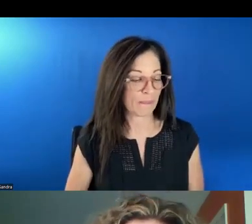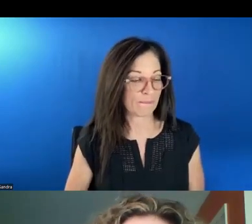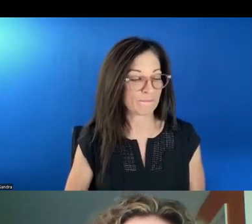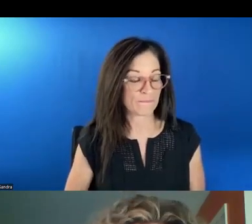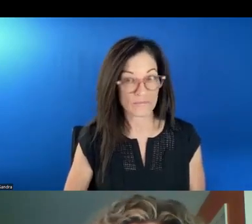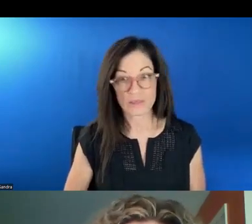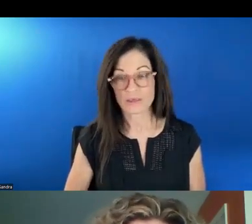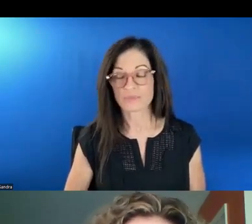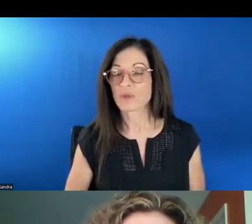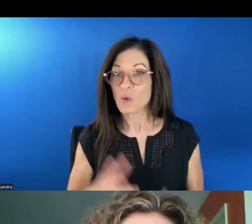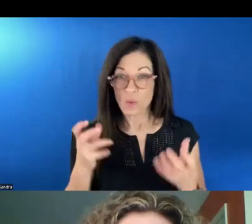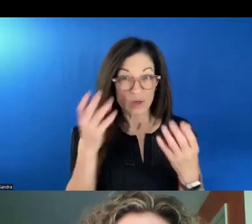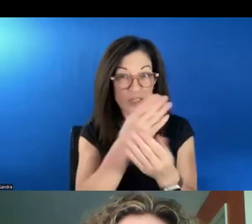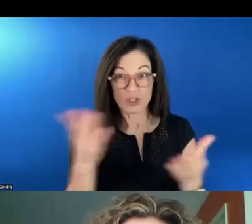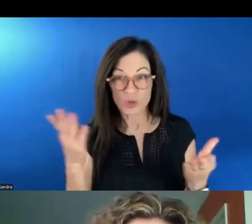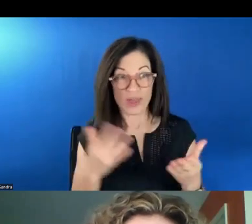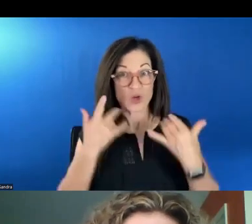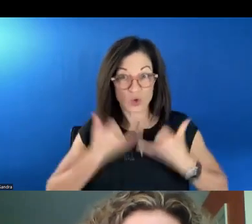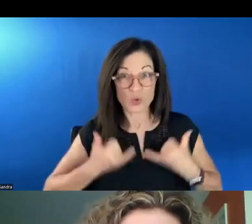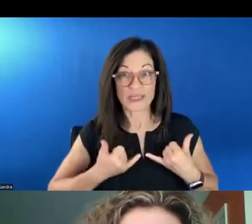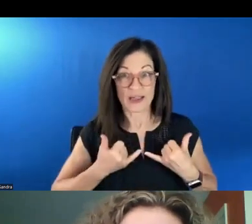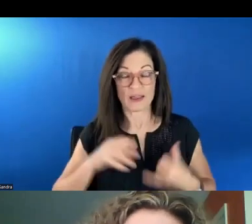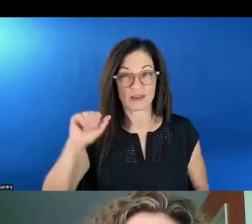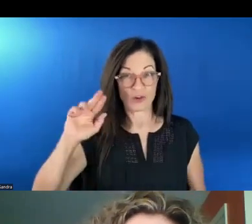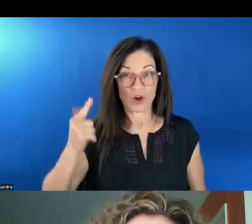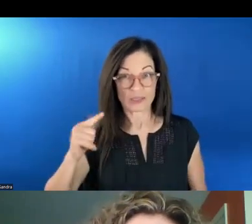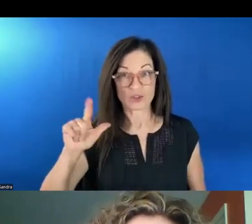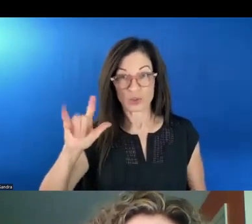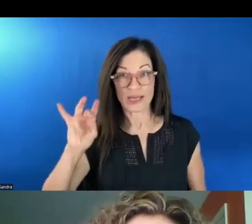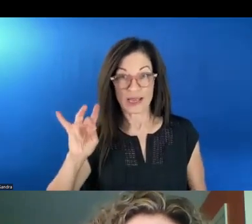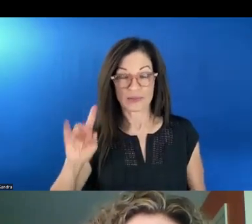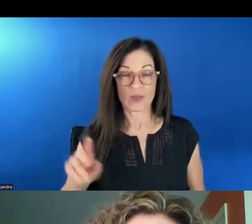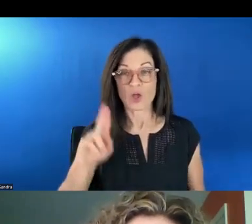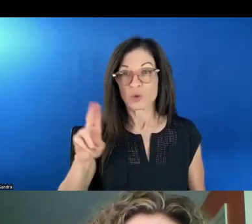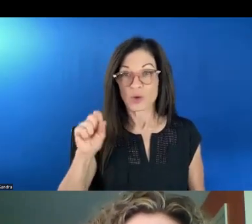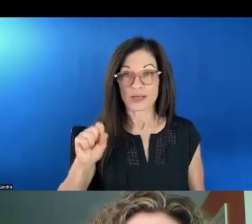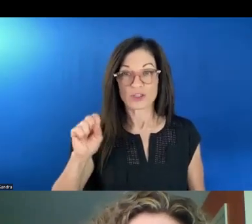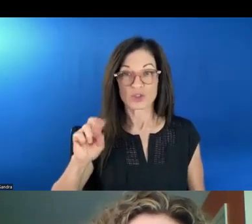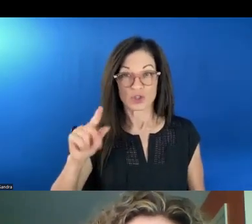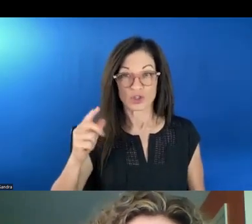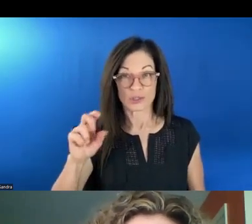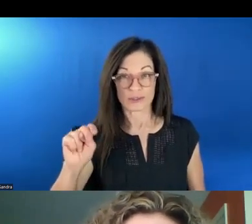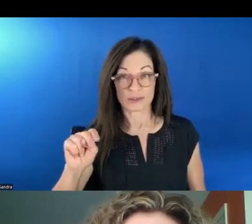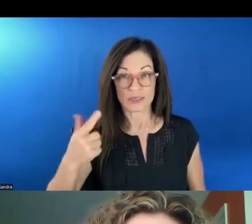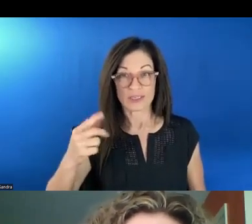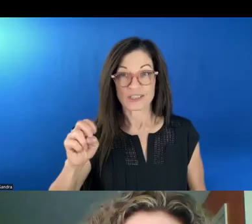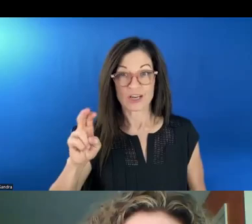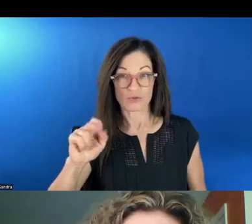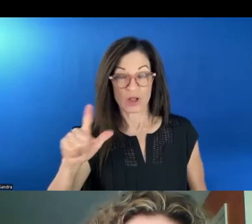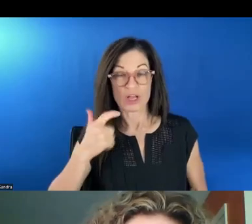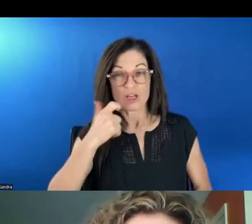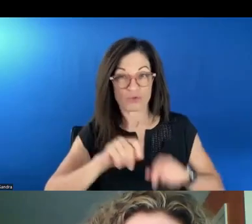that just today, Wednesday, August 28th, the U.S. Surgeon General released the document,